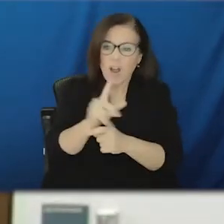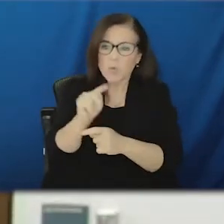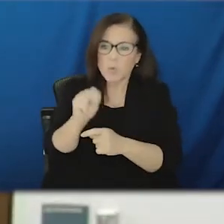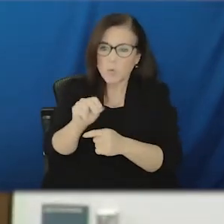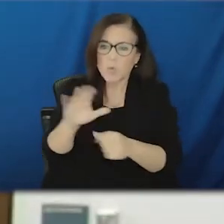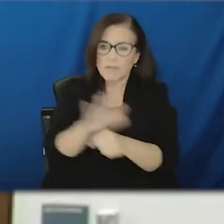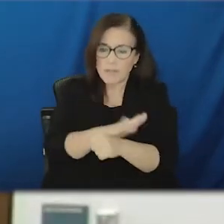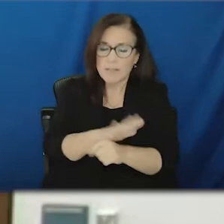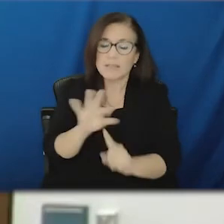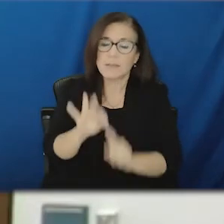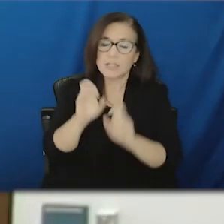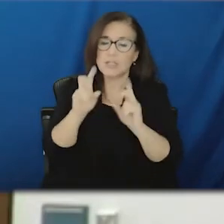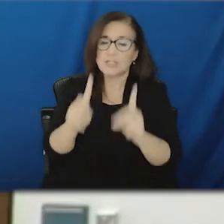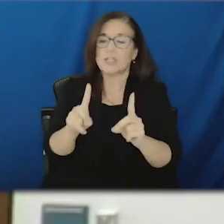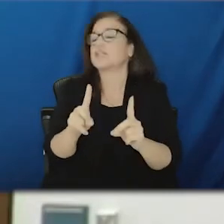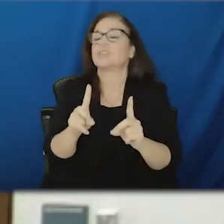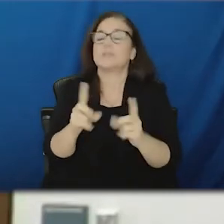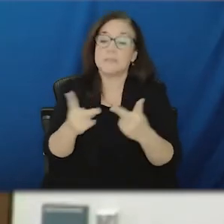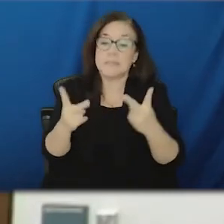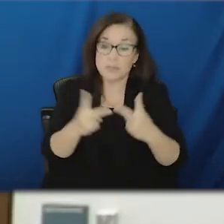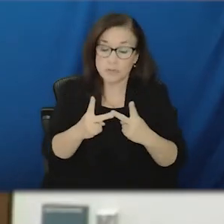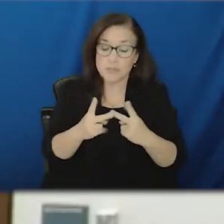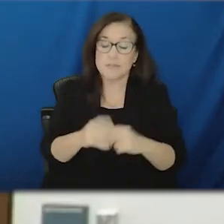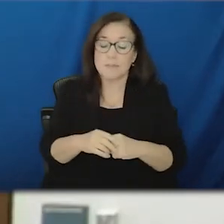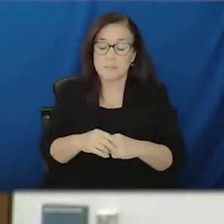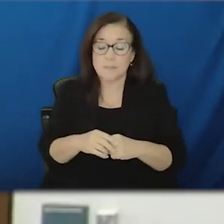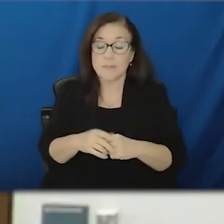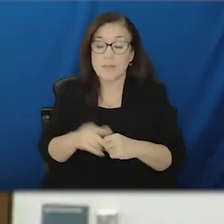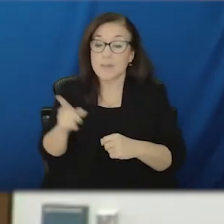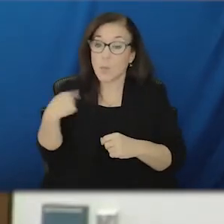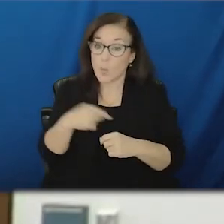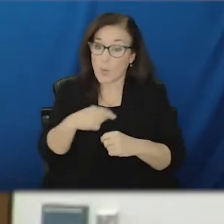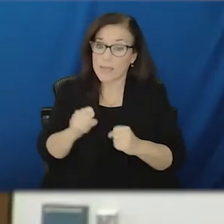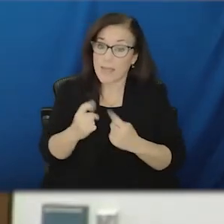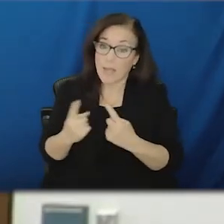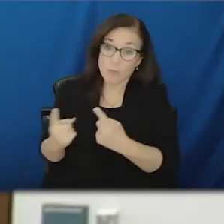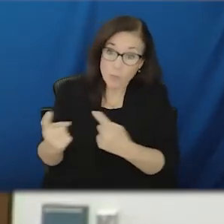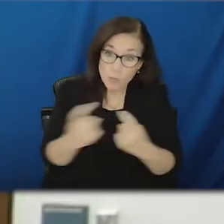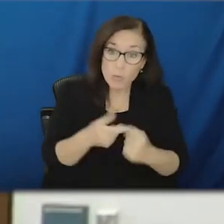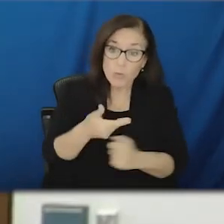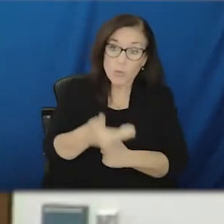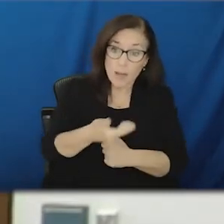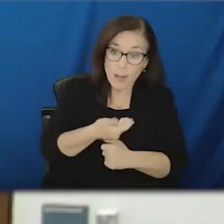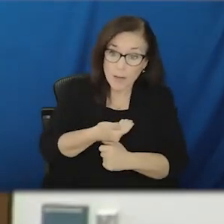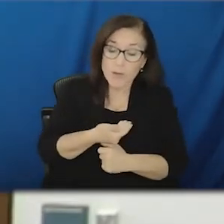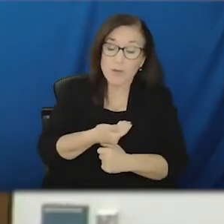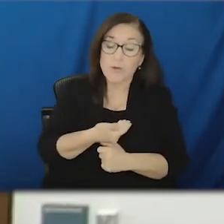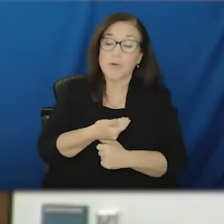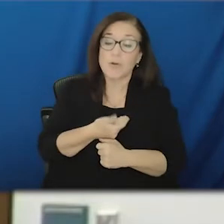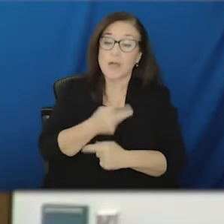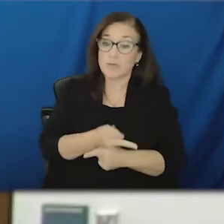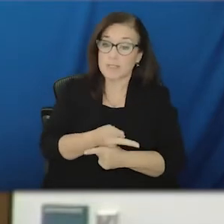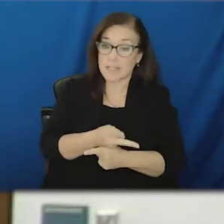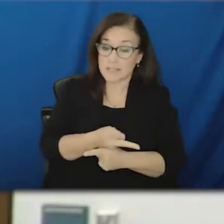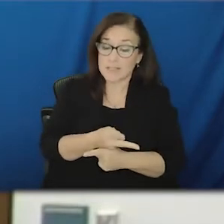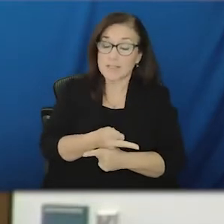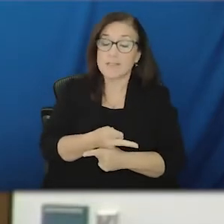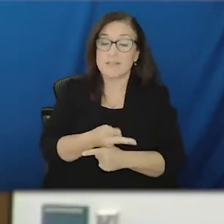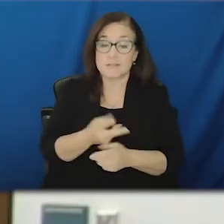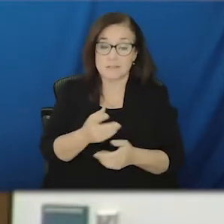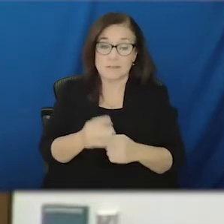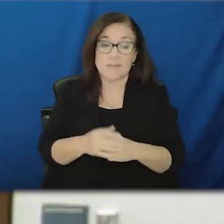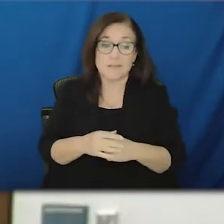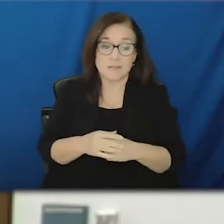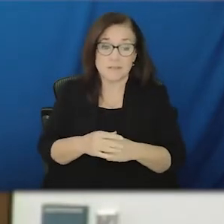education positions, that we can do the recruitment, hiring, and retention that we need to in the hard to